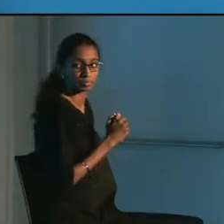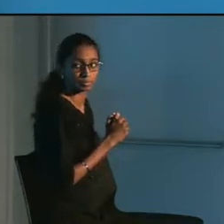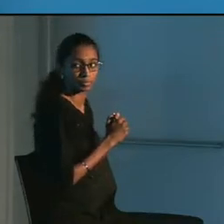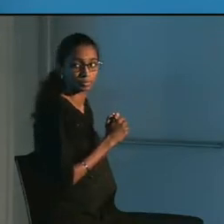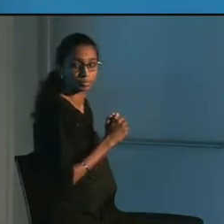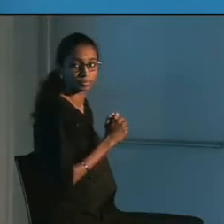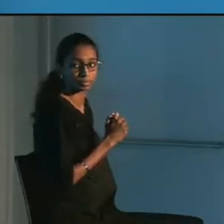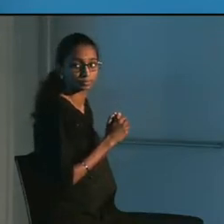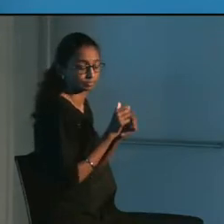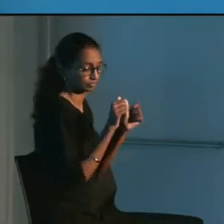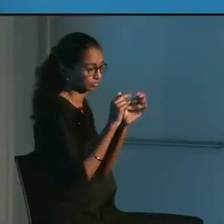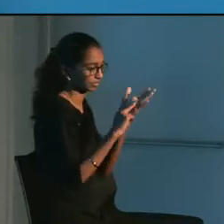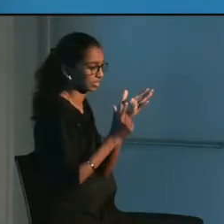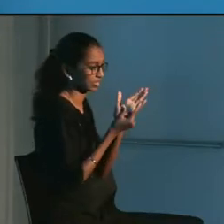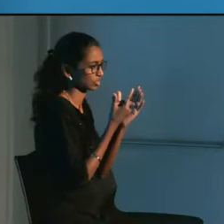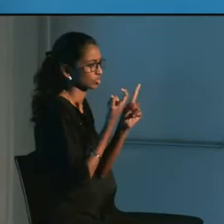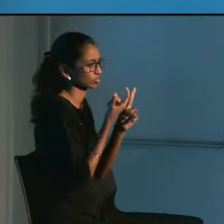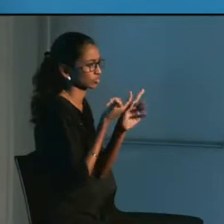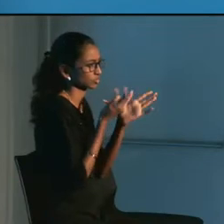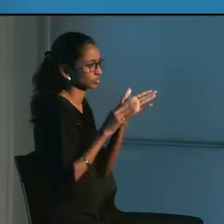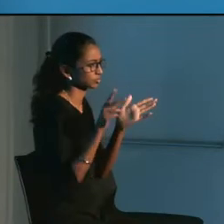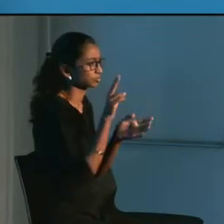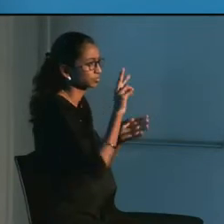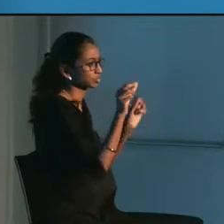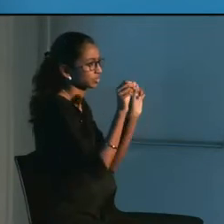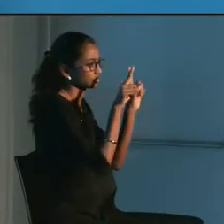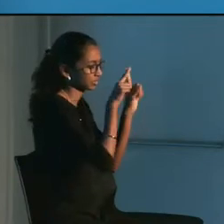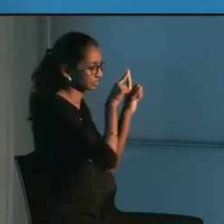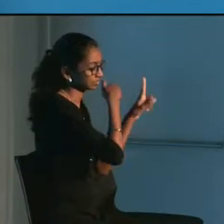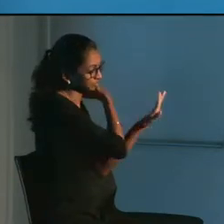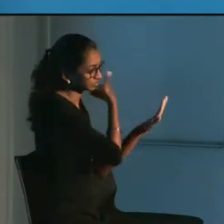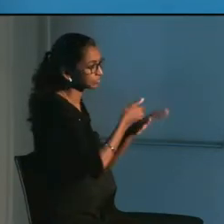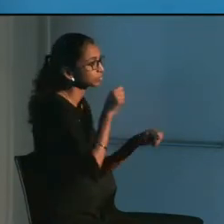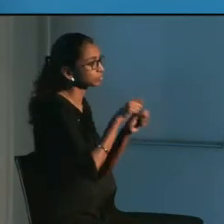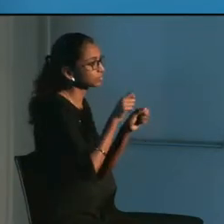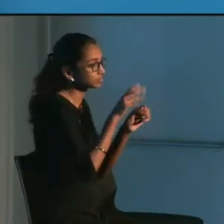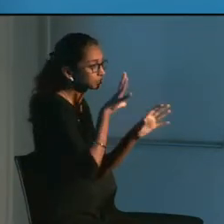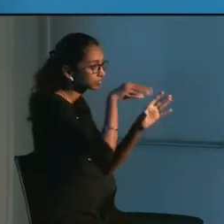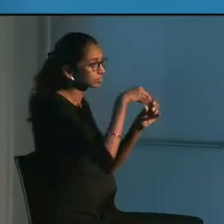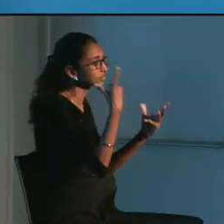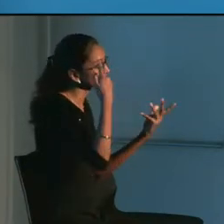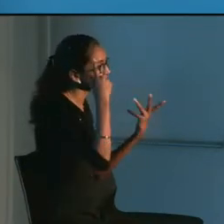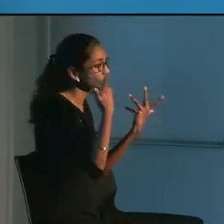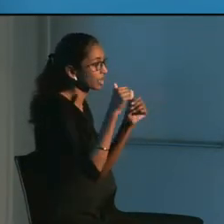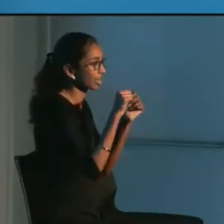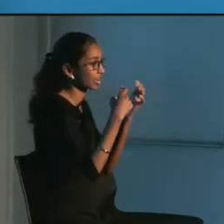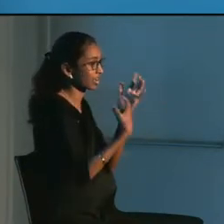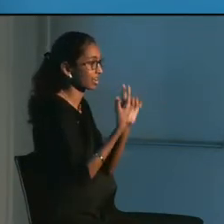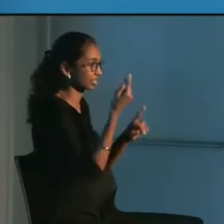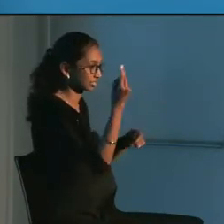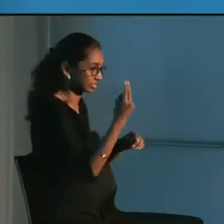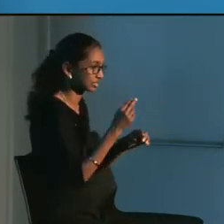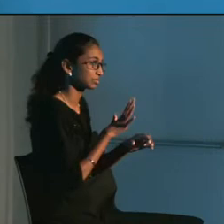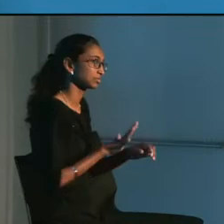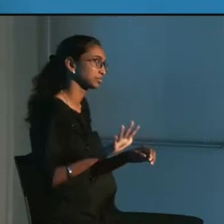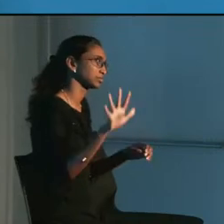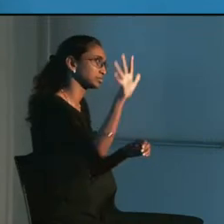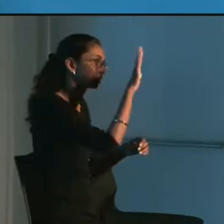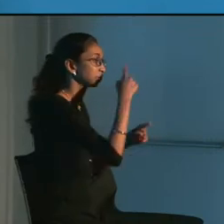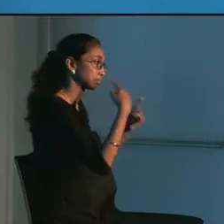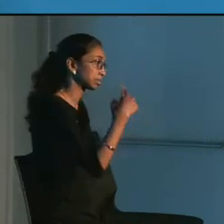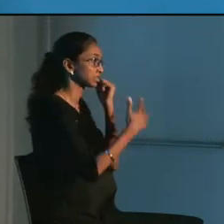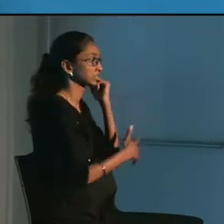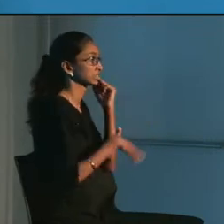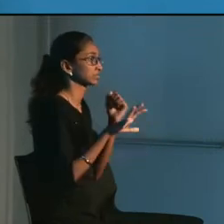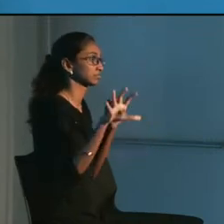Anpu Vaike, since 2011, has worked on monumental public art murals across the country abroad. She